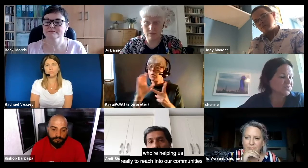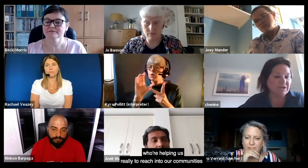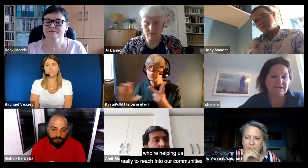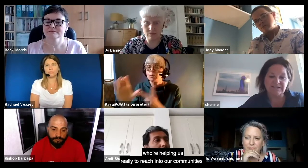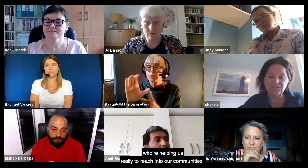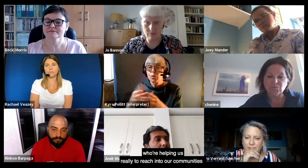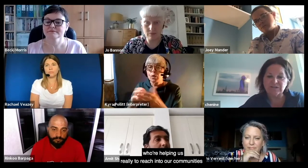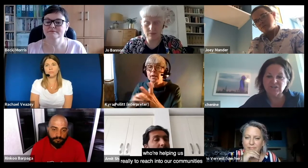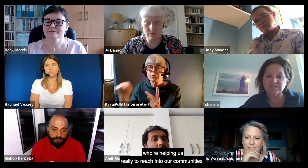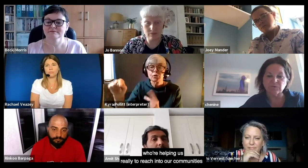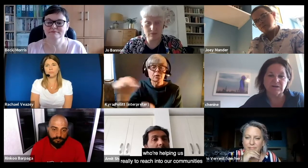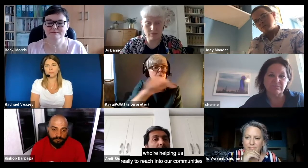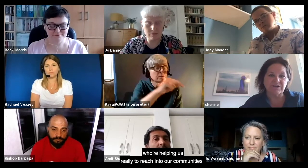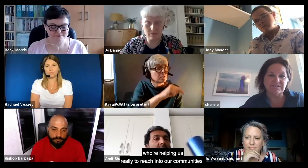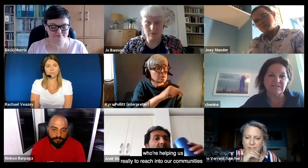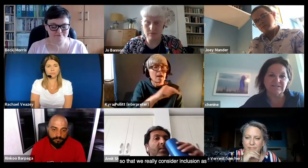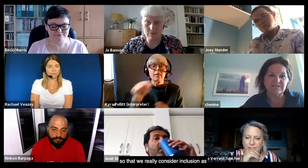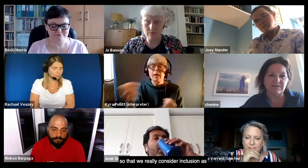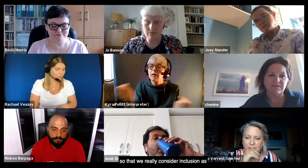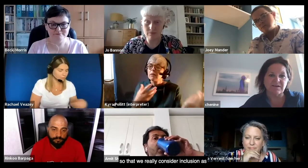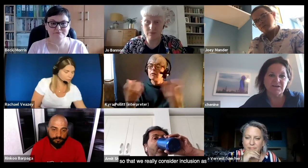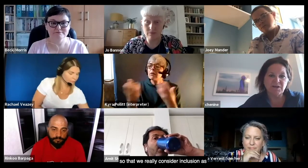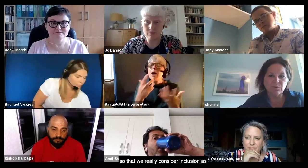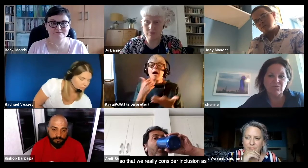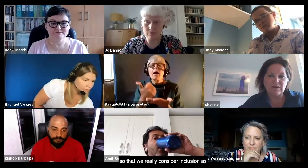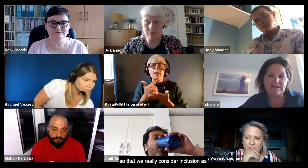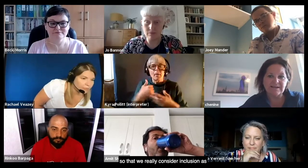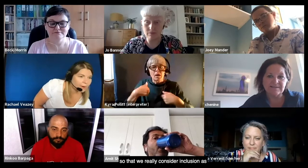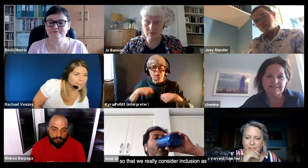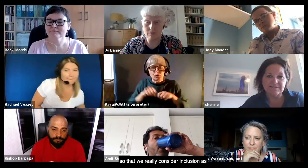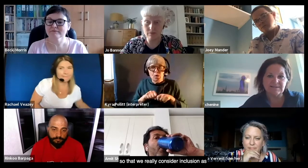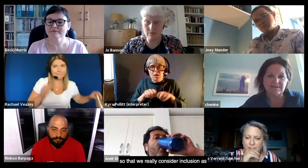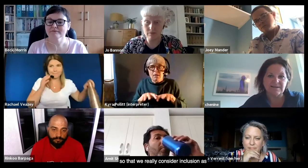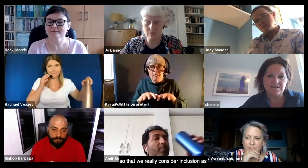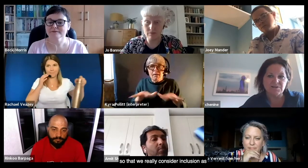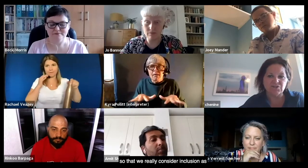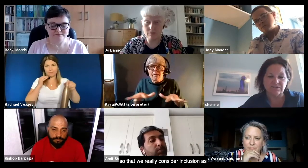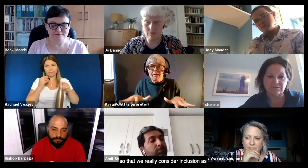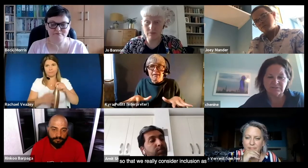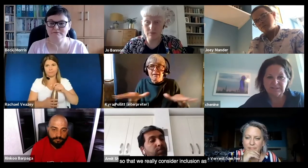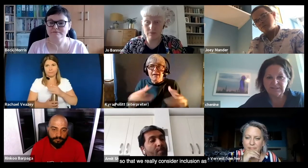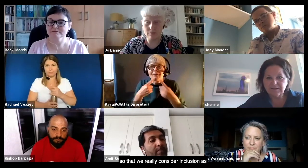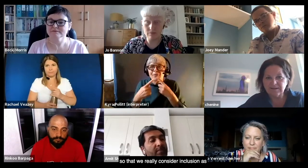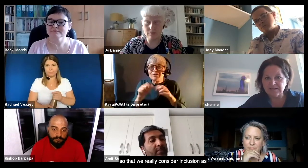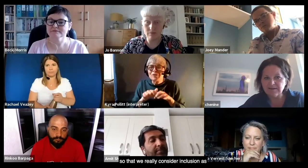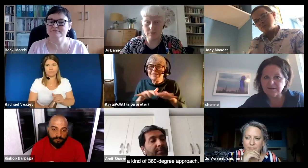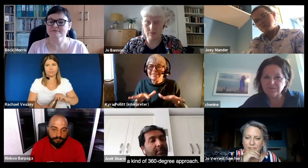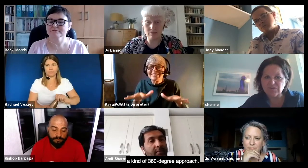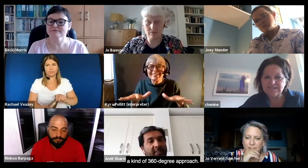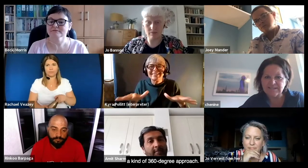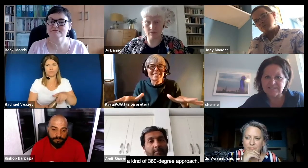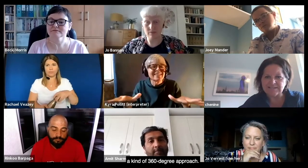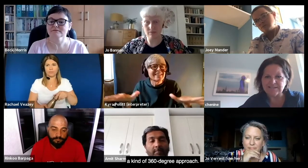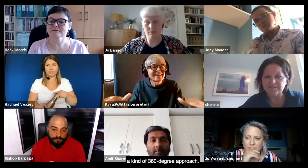helping us really to reach into our communities so that we really consider inclusion as a kind